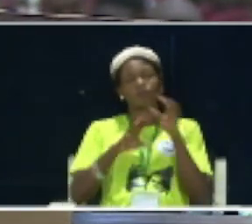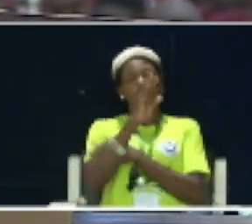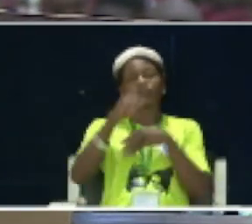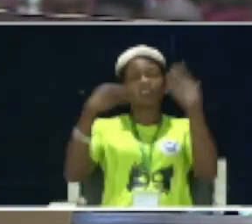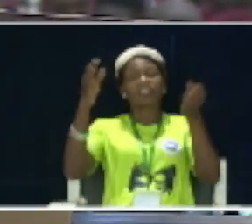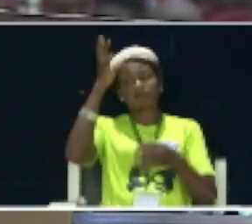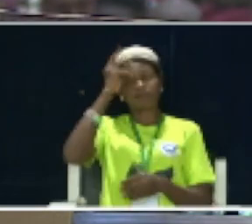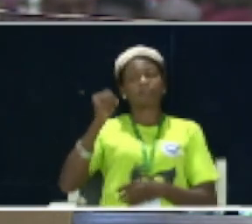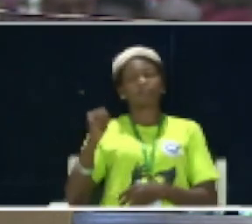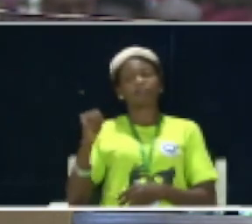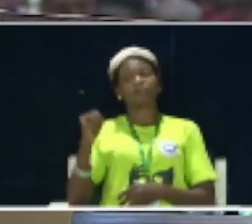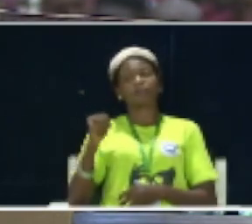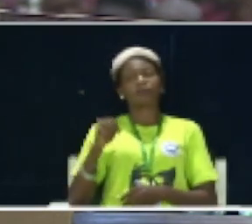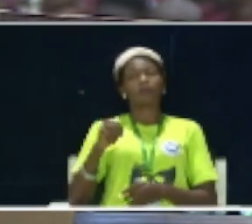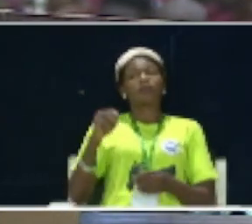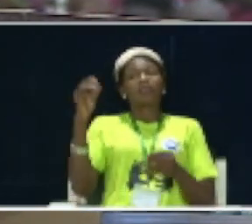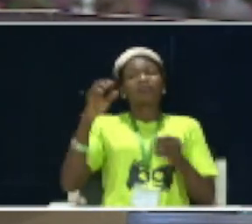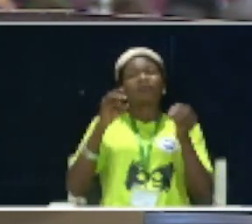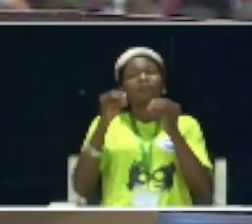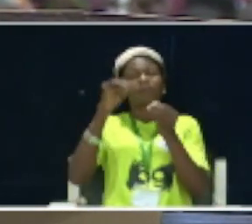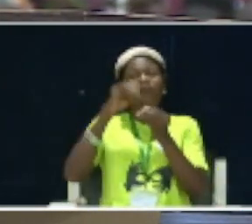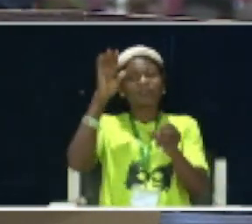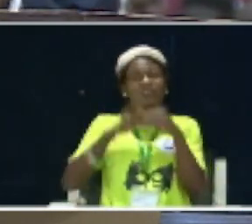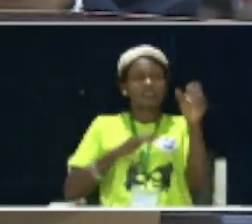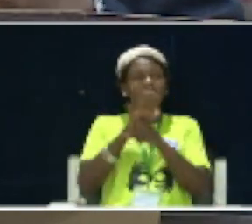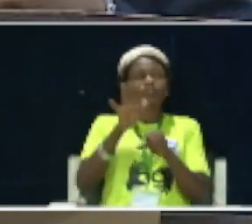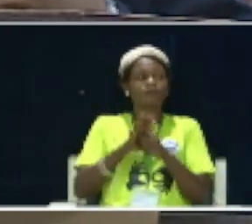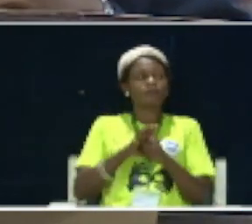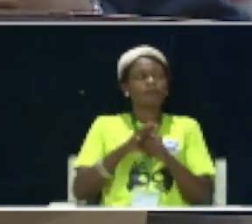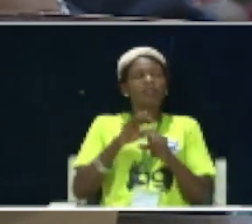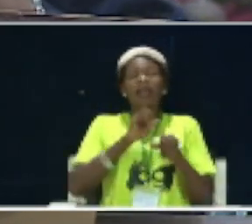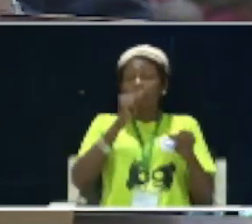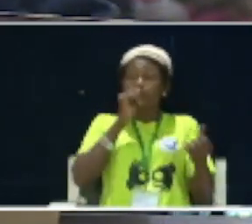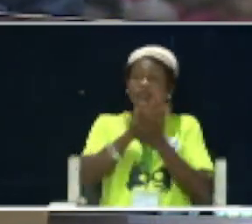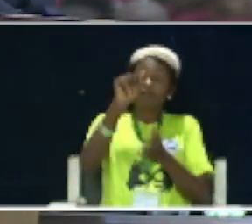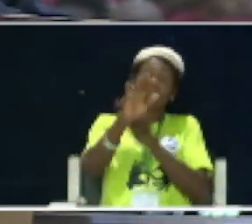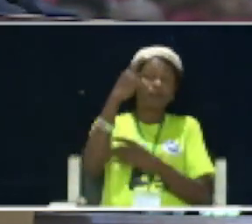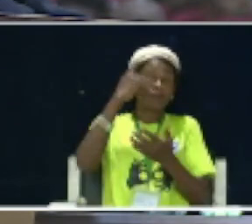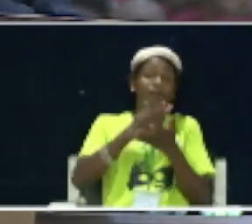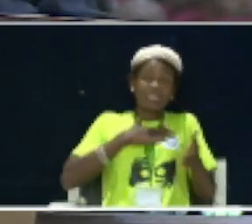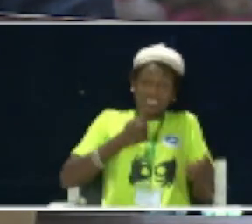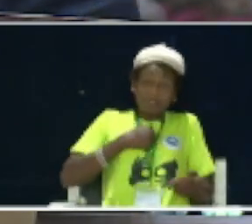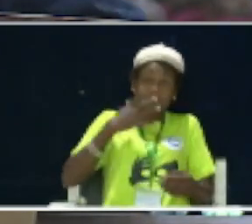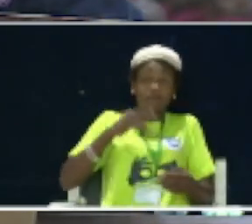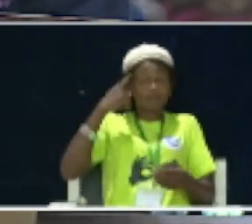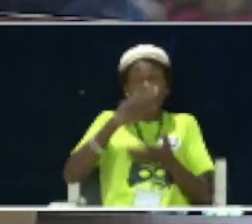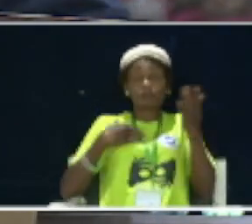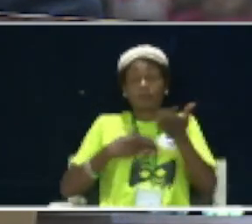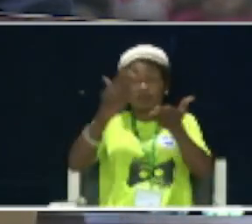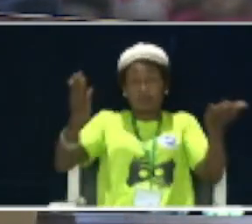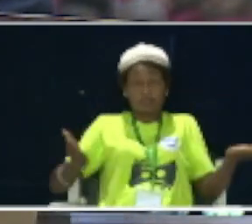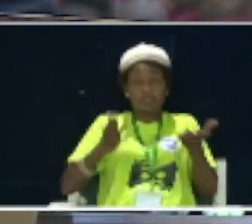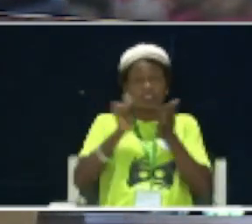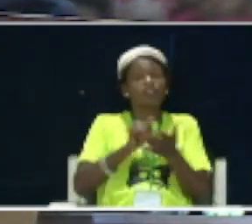God gave him excess wisdom. And I'm believing God for myself and for somebody under the sound of my voice,